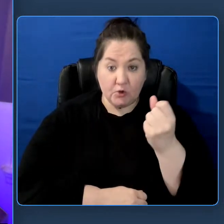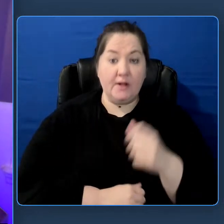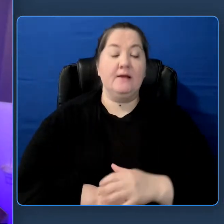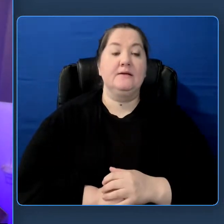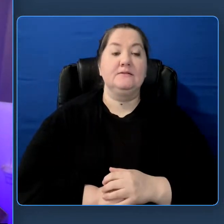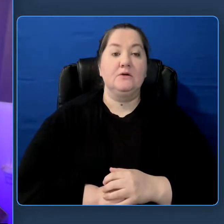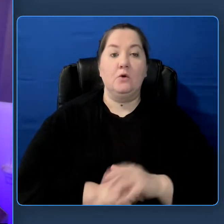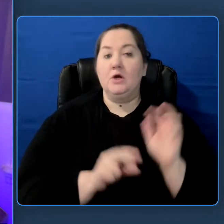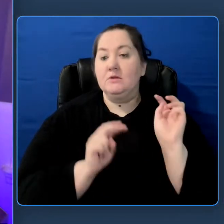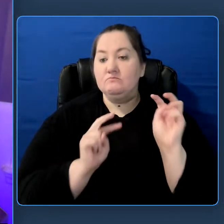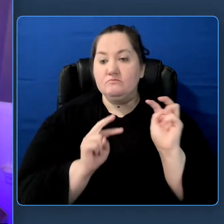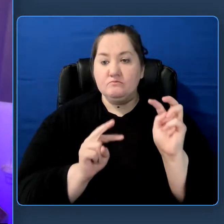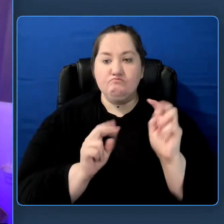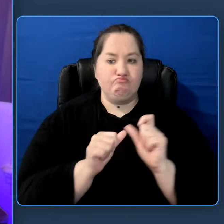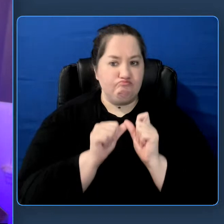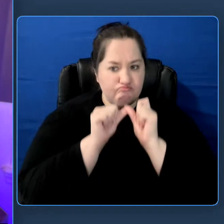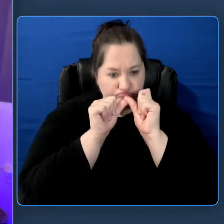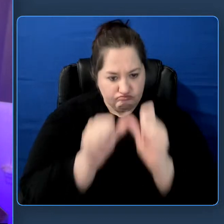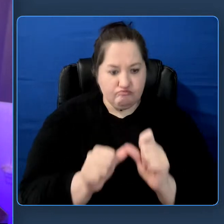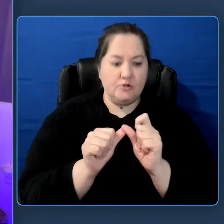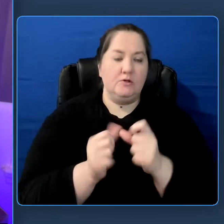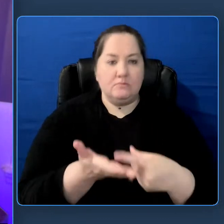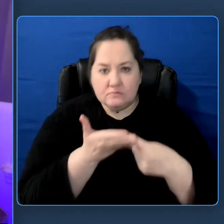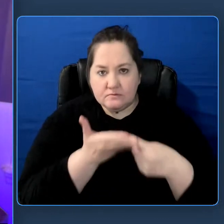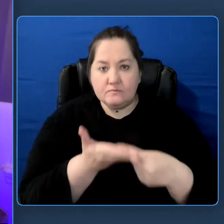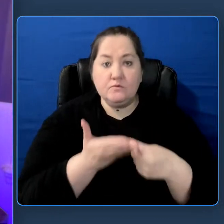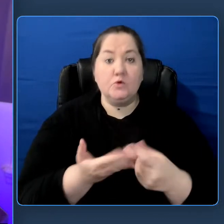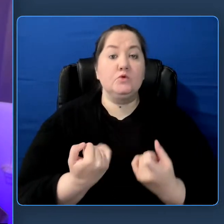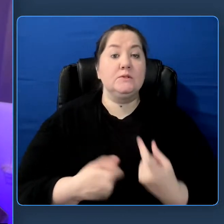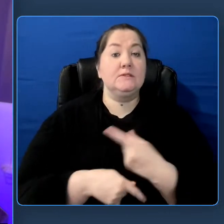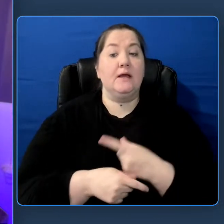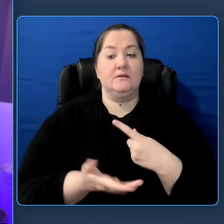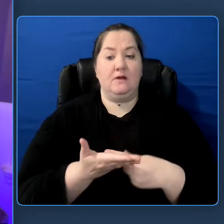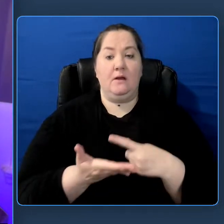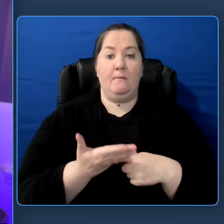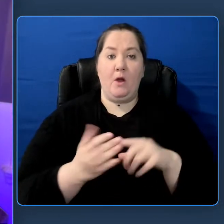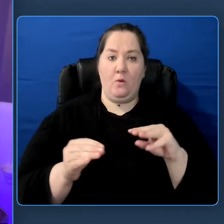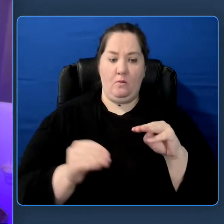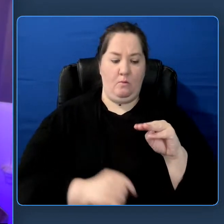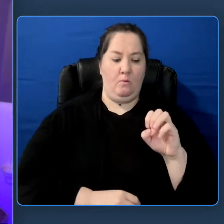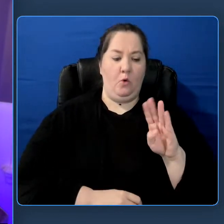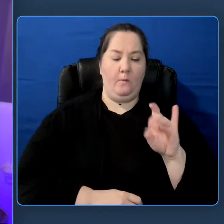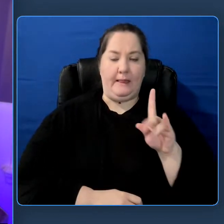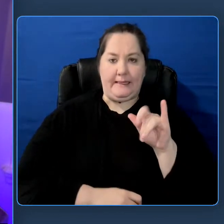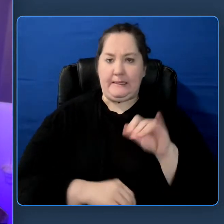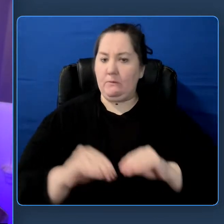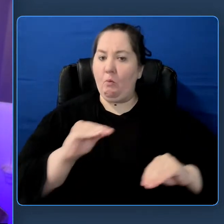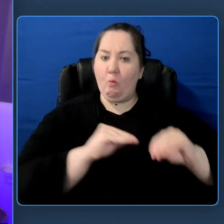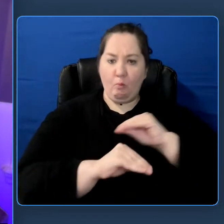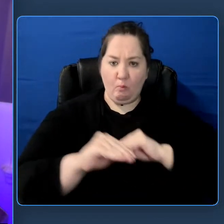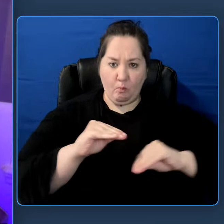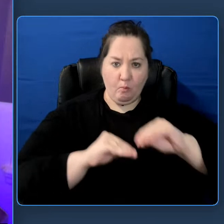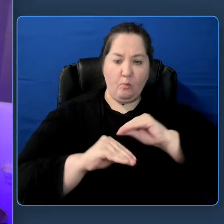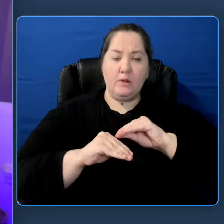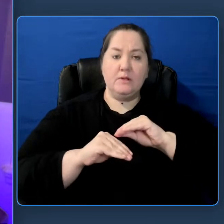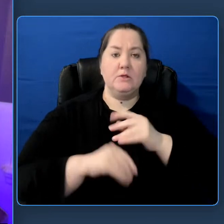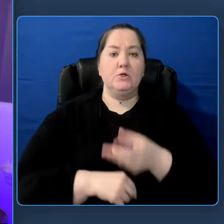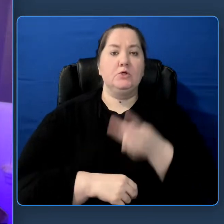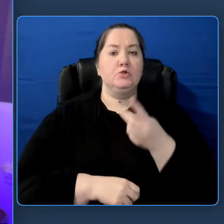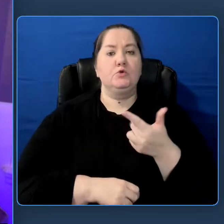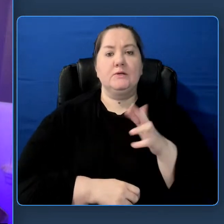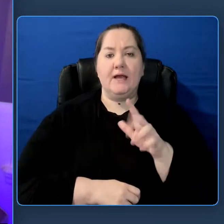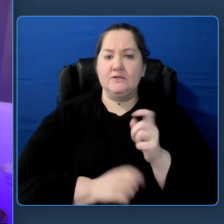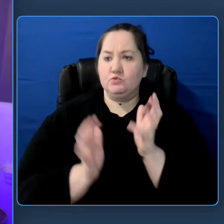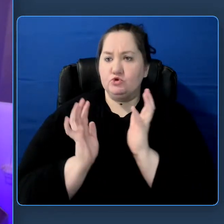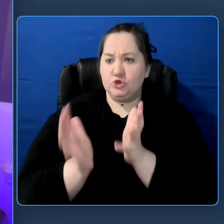And we're looking forward to just continuing these conversations. Today, we're going to talk about mobility. We have two guests on today that we're going to chat with